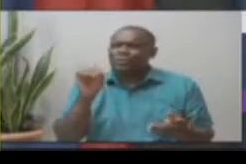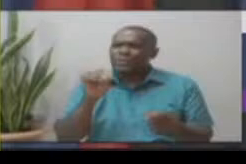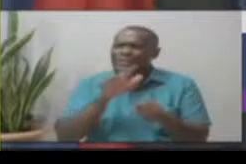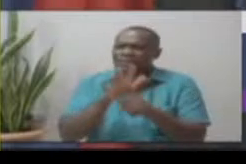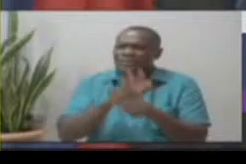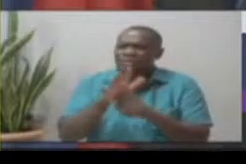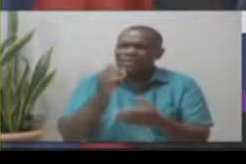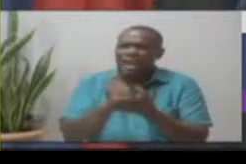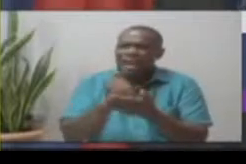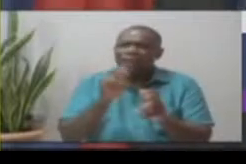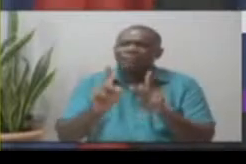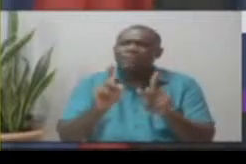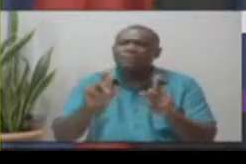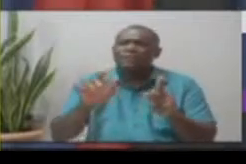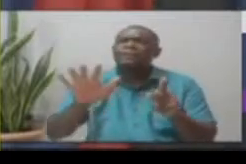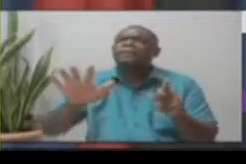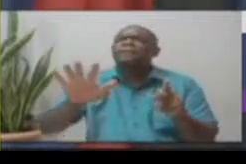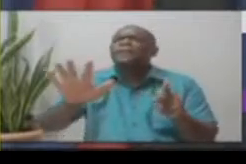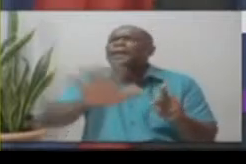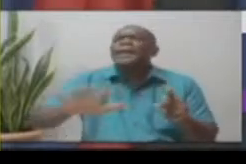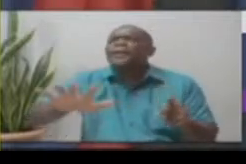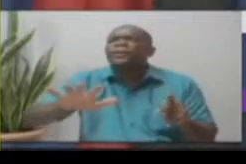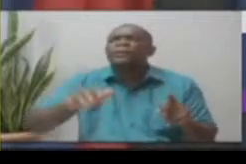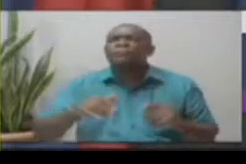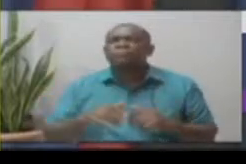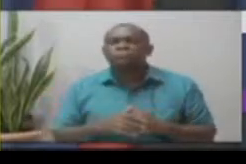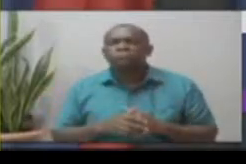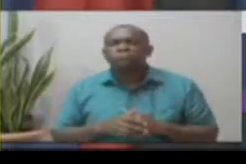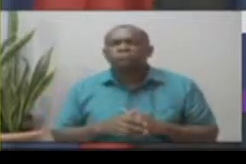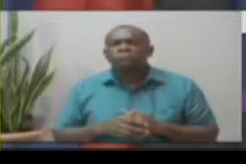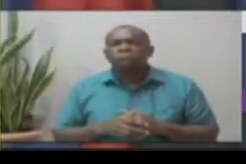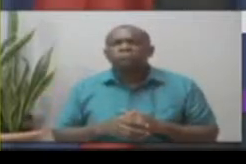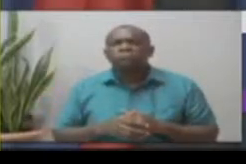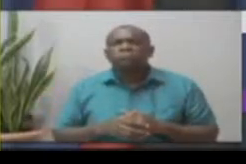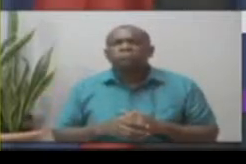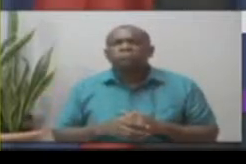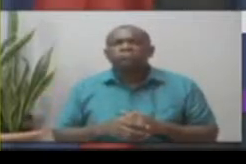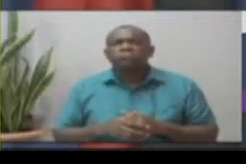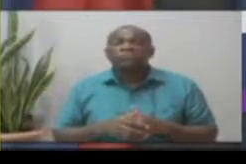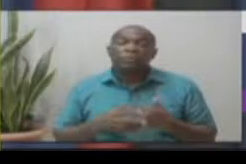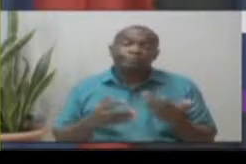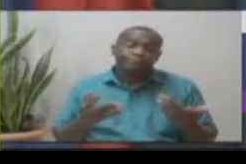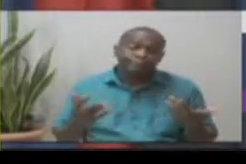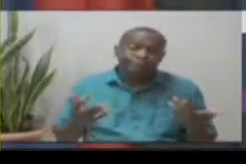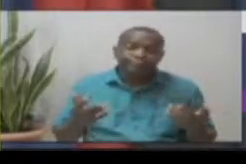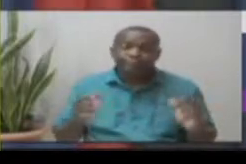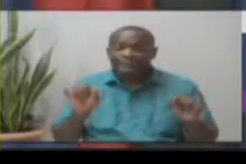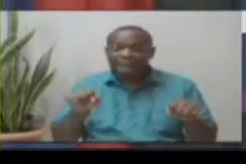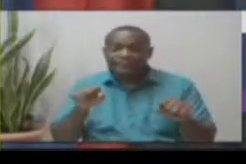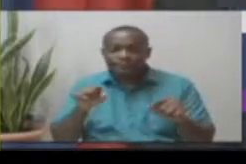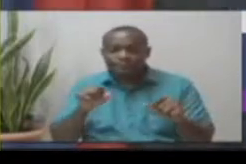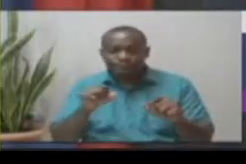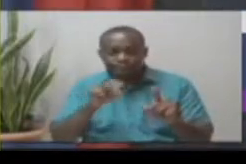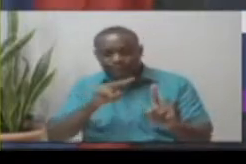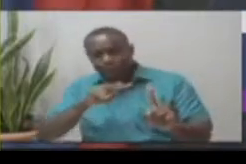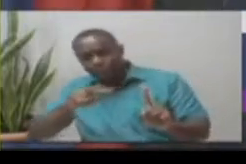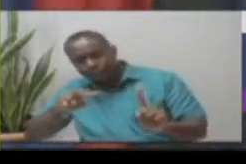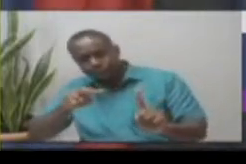constituents. Well, that can be interpreted in a number of ways. But one thing I will